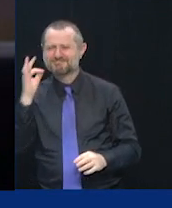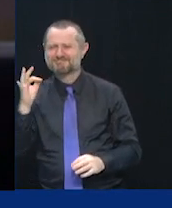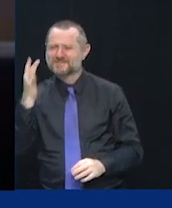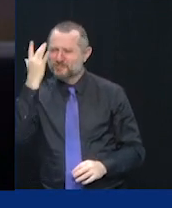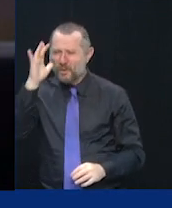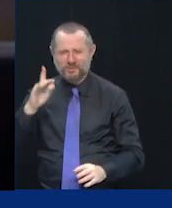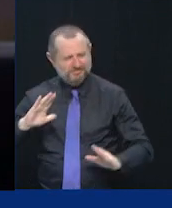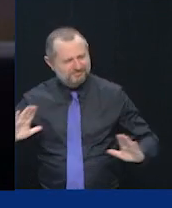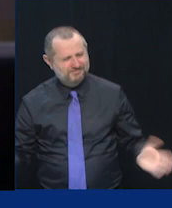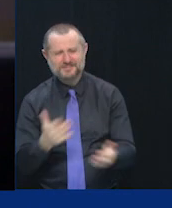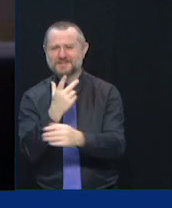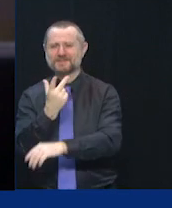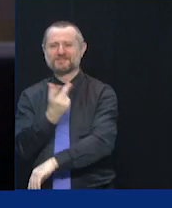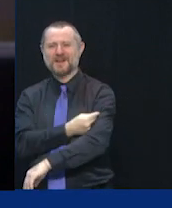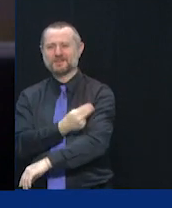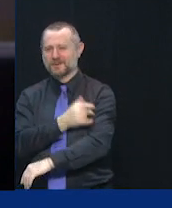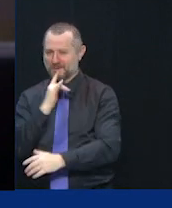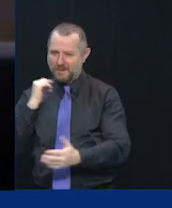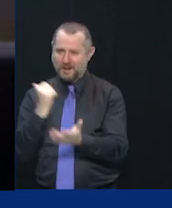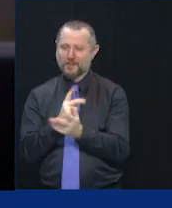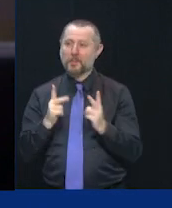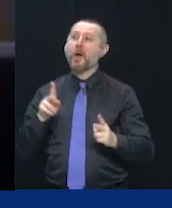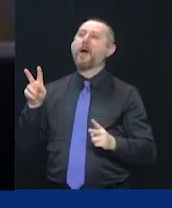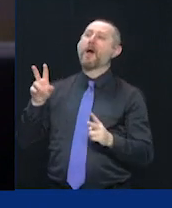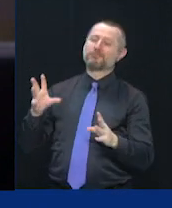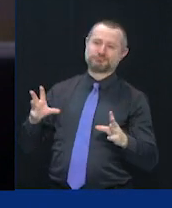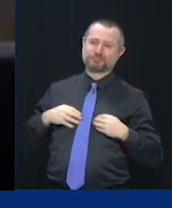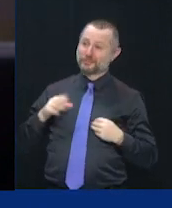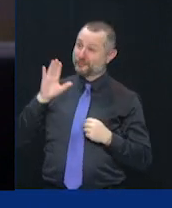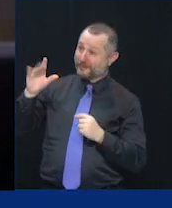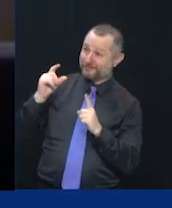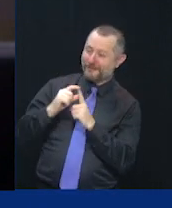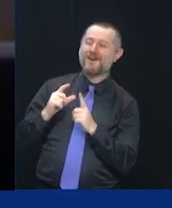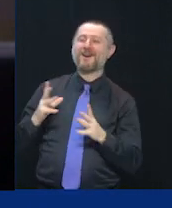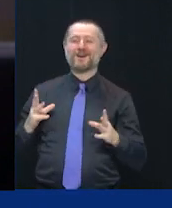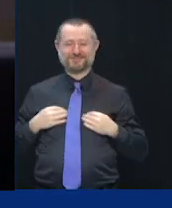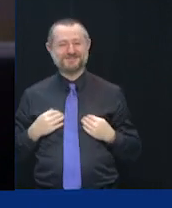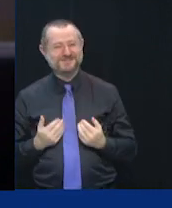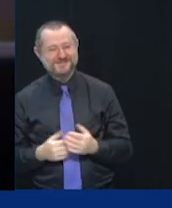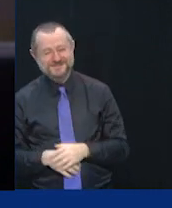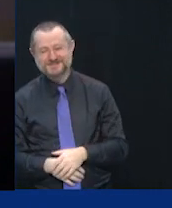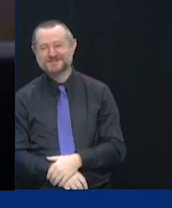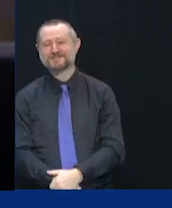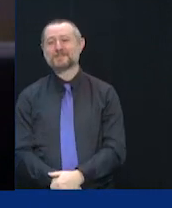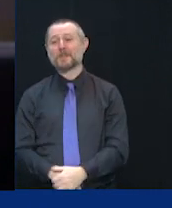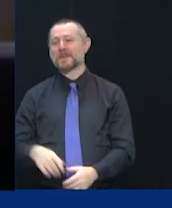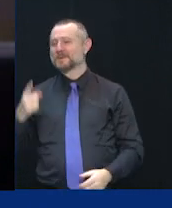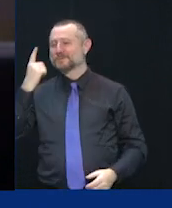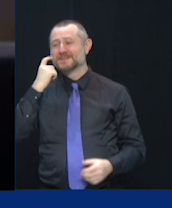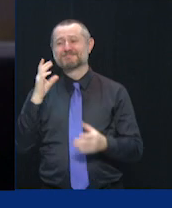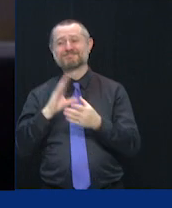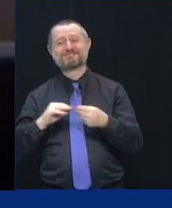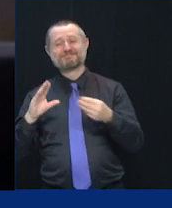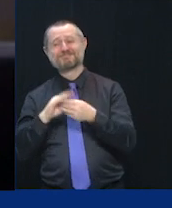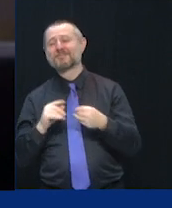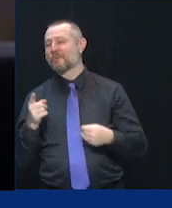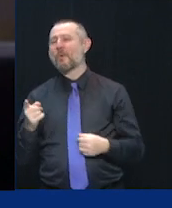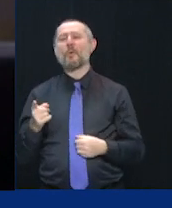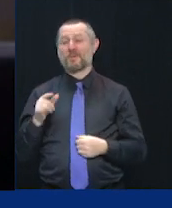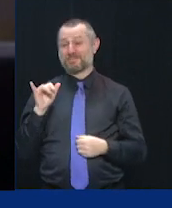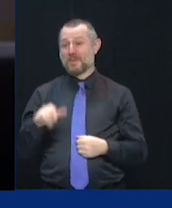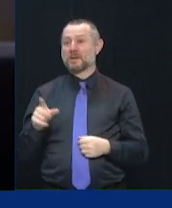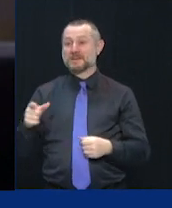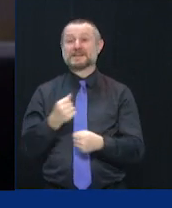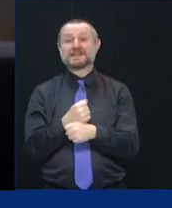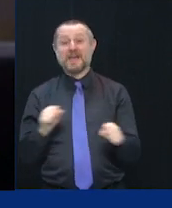think is going to go a long way. And the words you just used, that you've saved